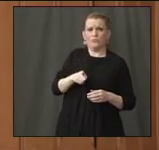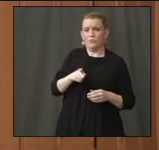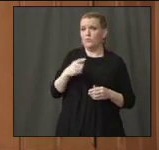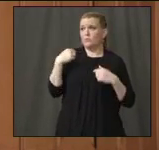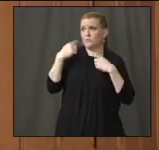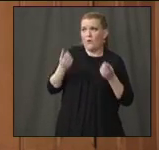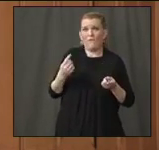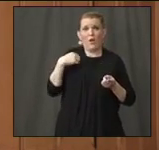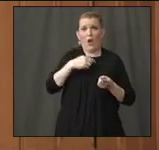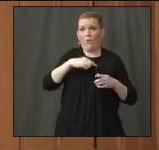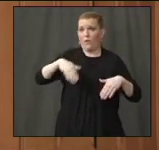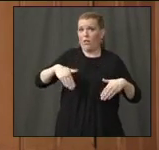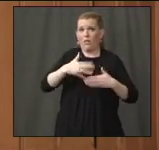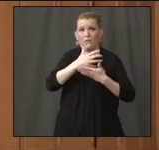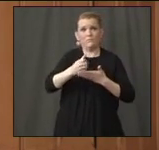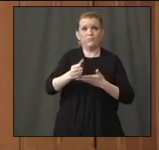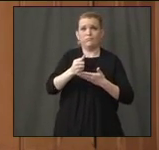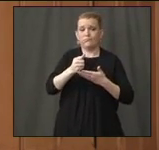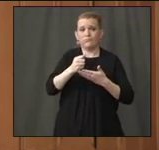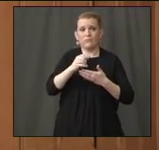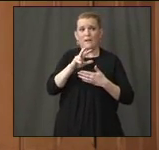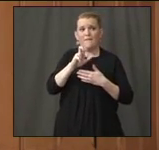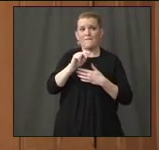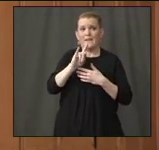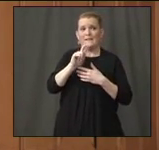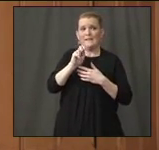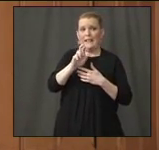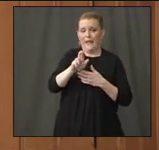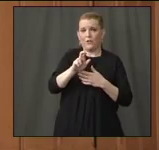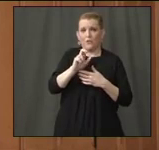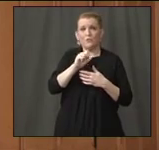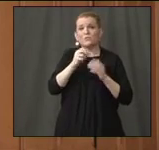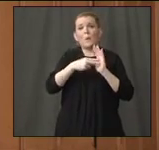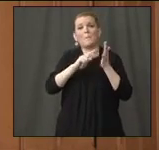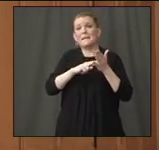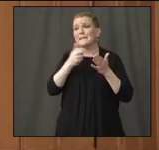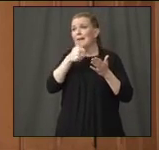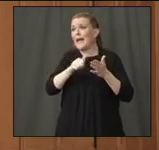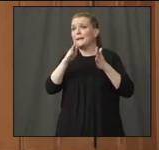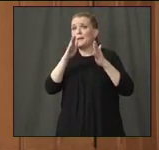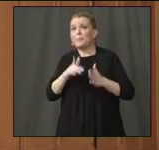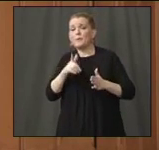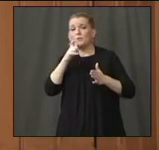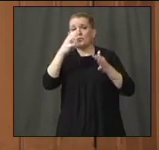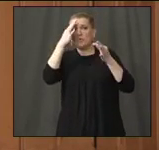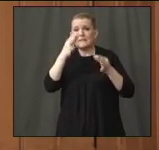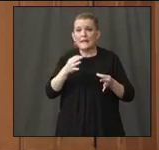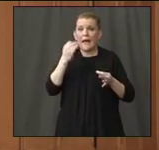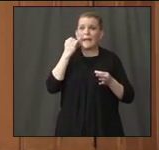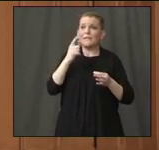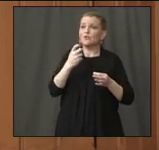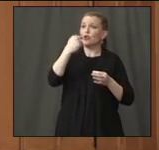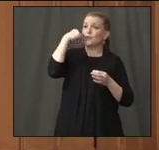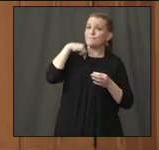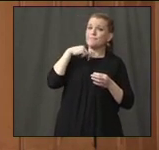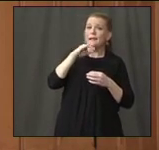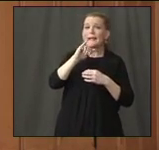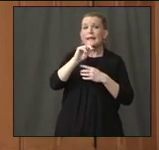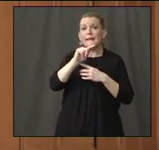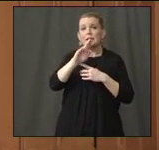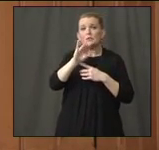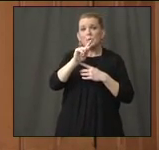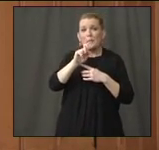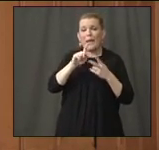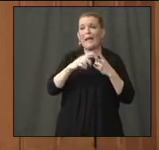be intubated is a purely clinical decision based on the physicians that are attending to that